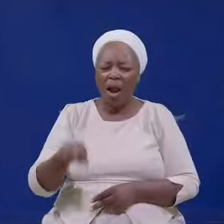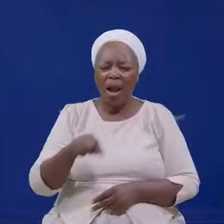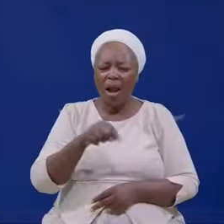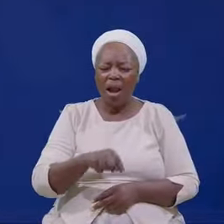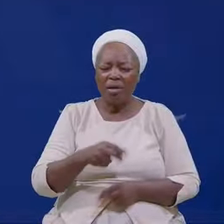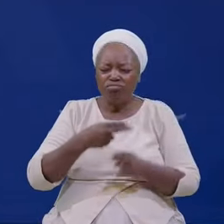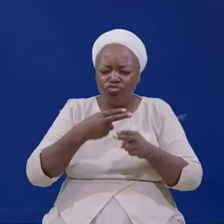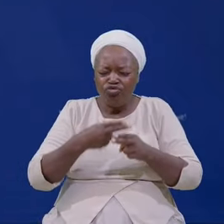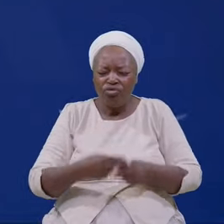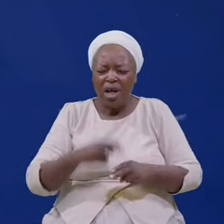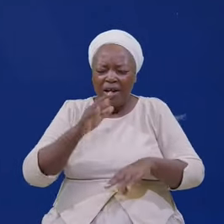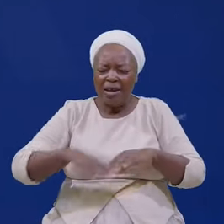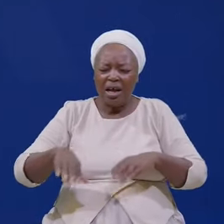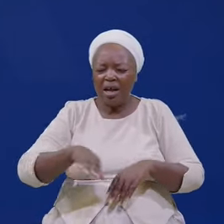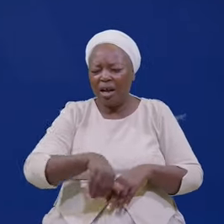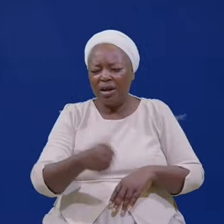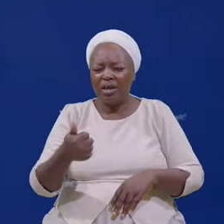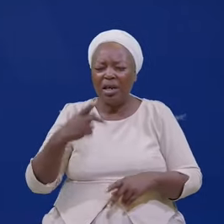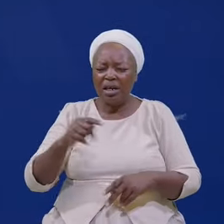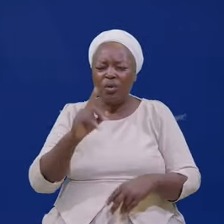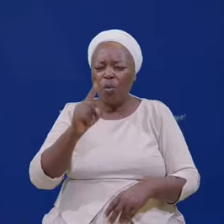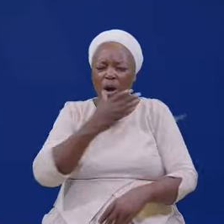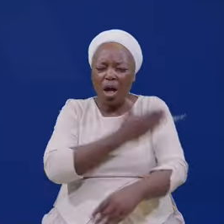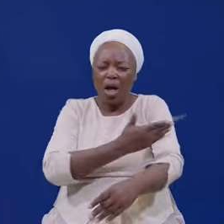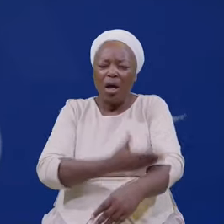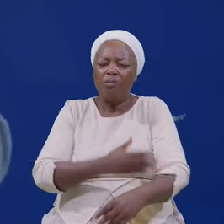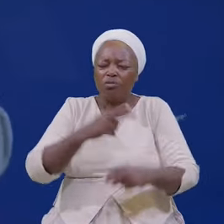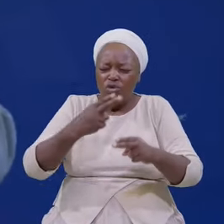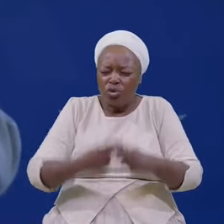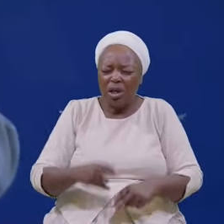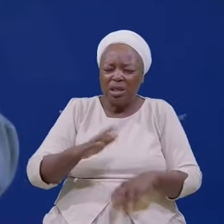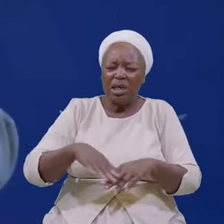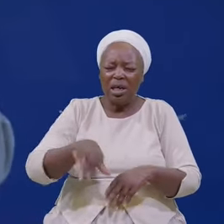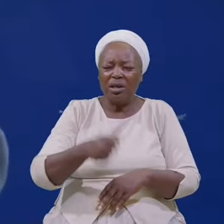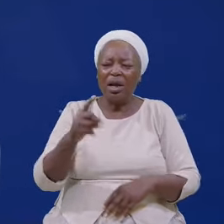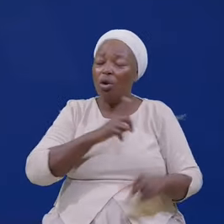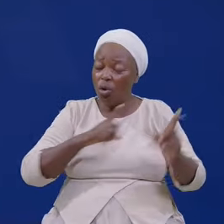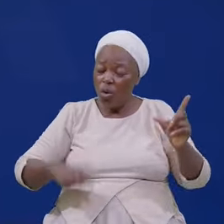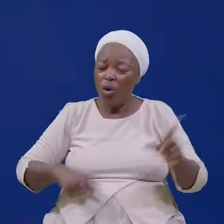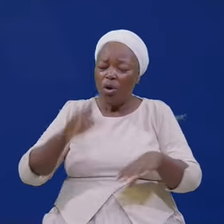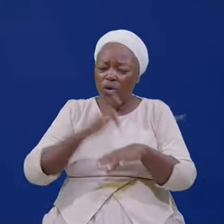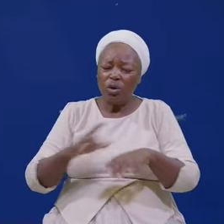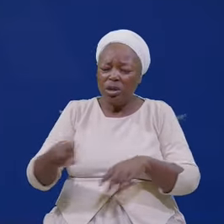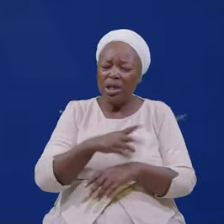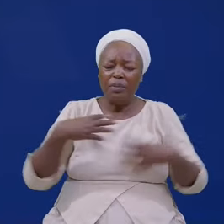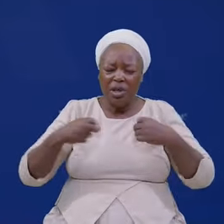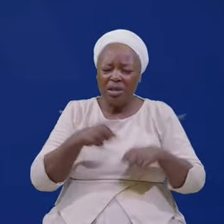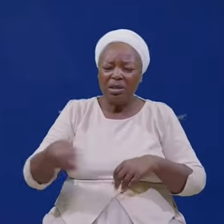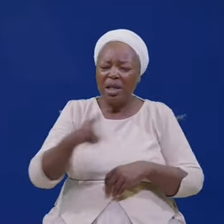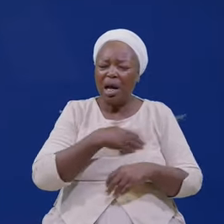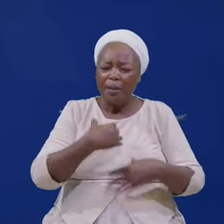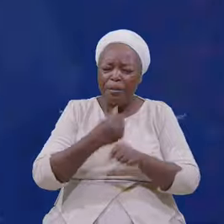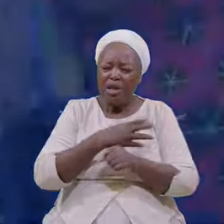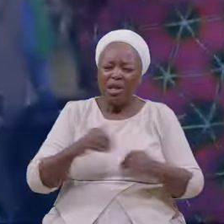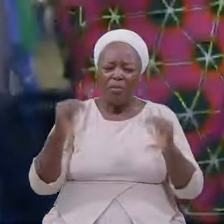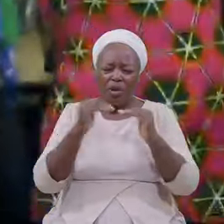other, the one arm shorter than the other, Lord, touch them, heal them, make them equal now